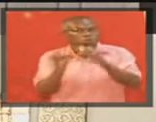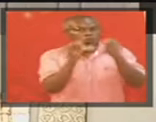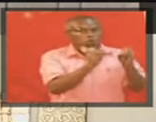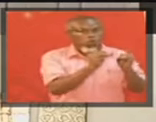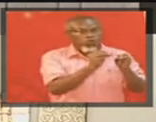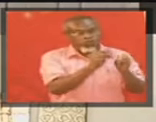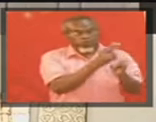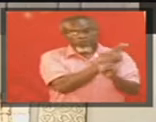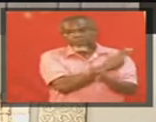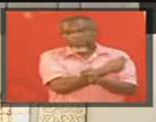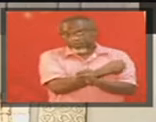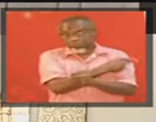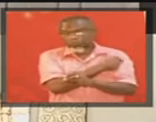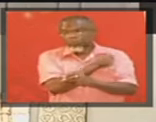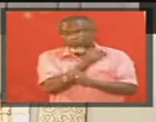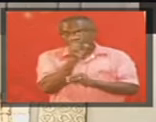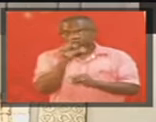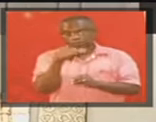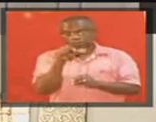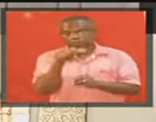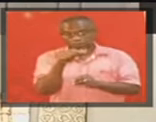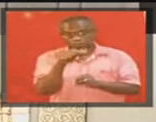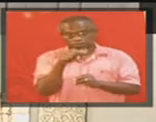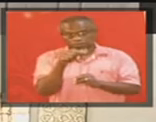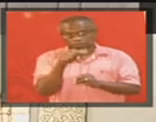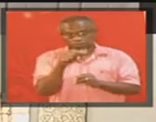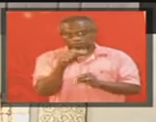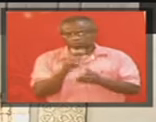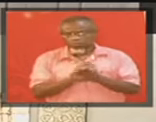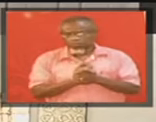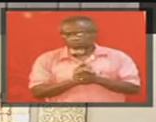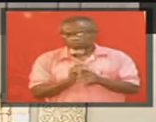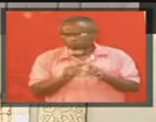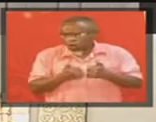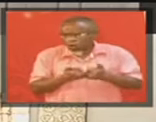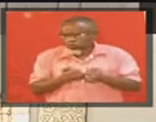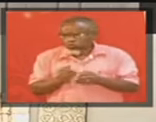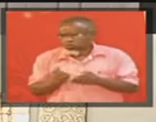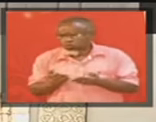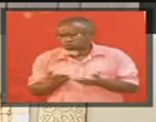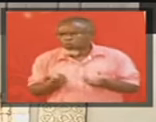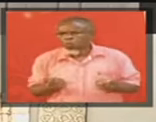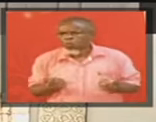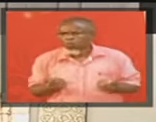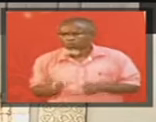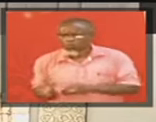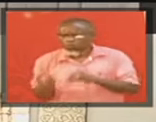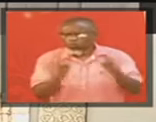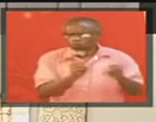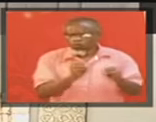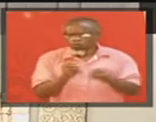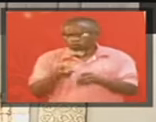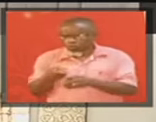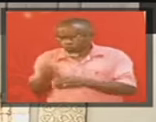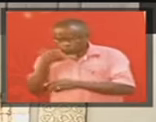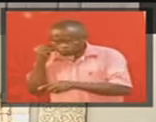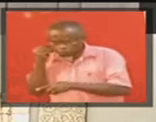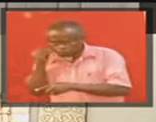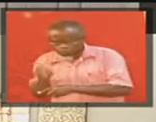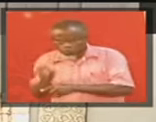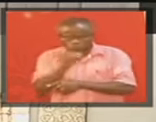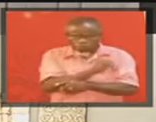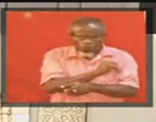go into hospital. The process to move the patient from home to hospital involves